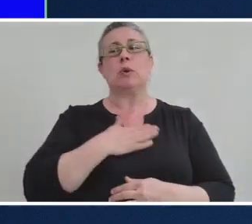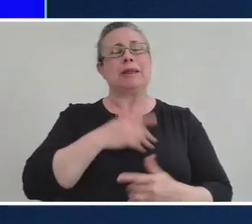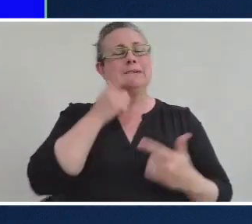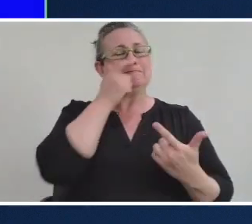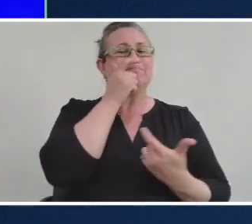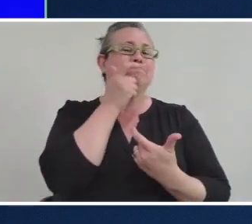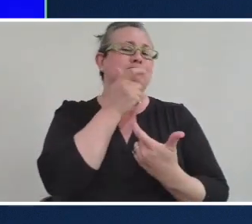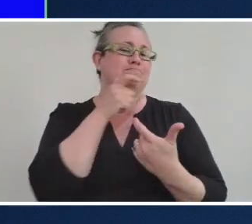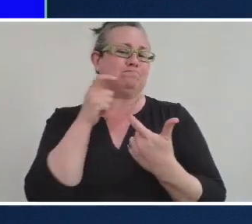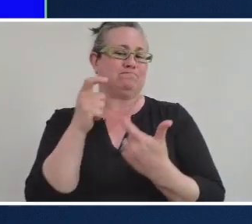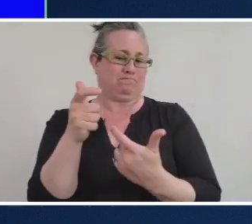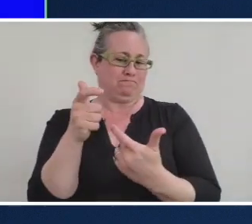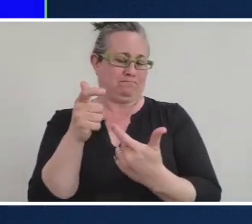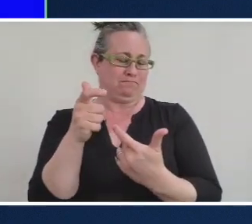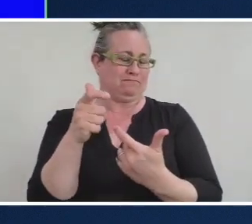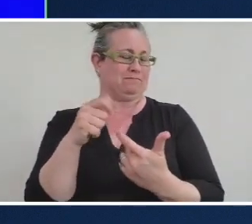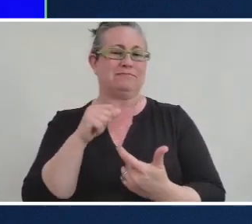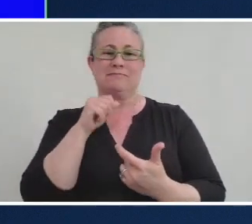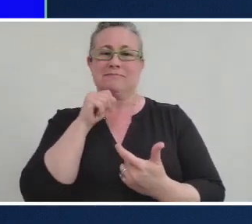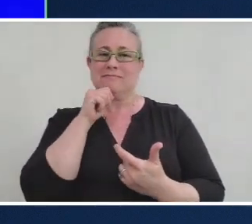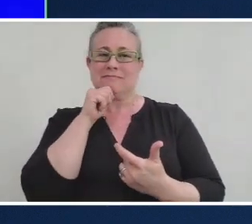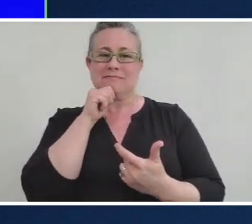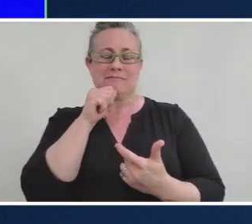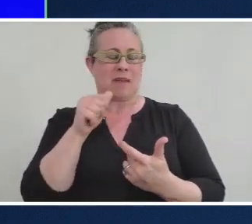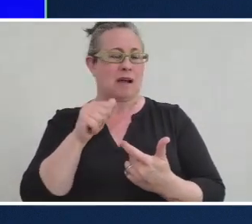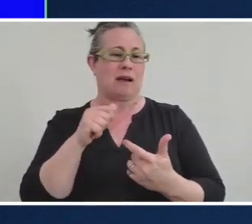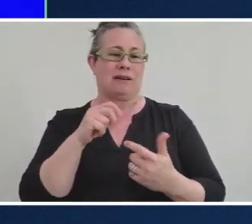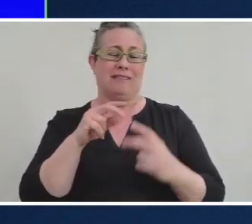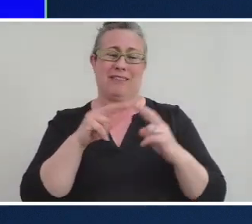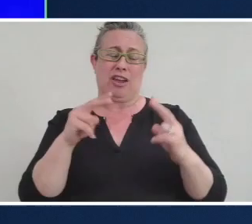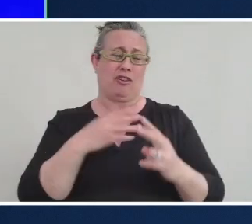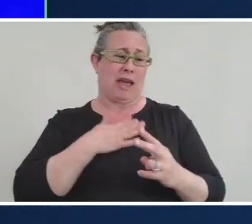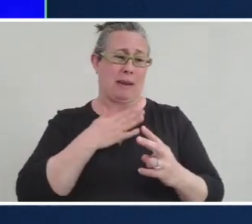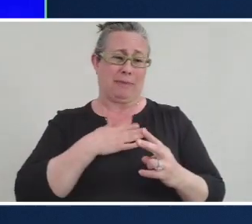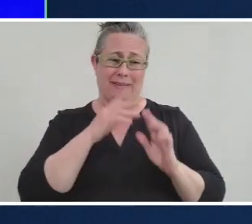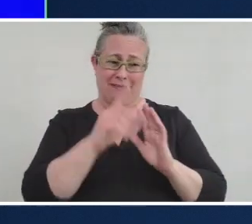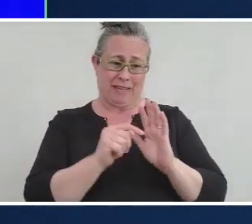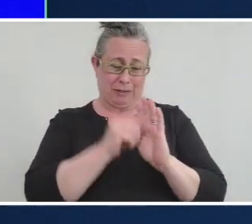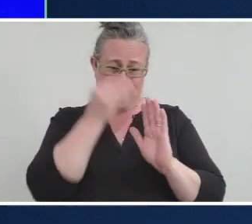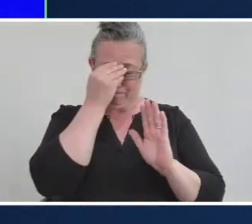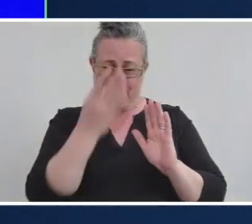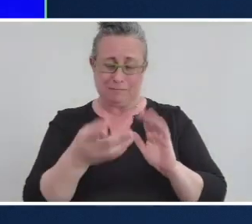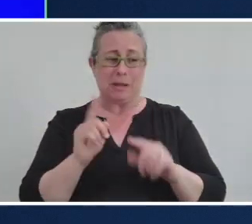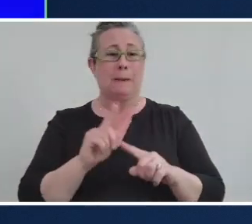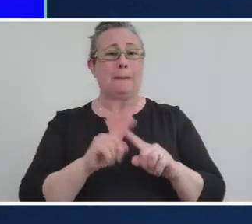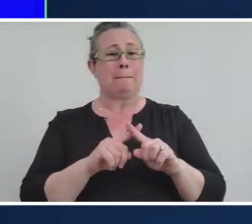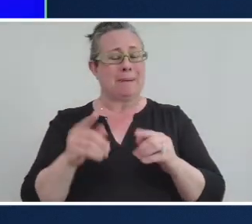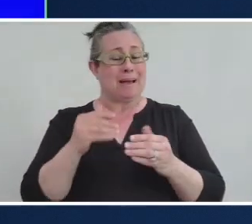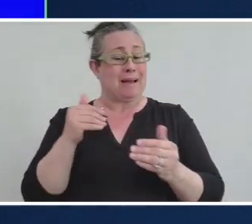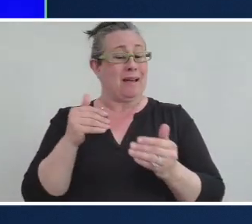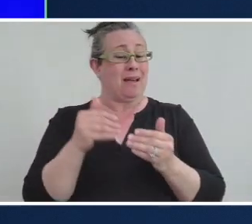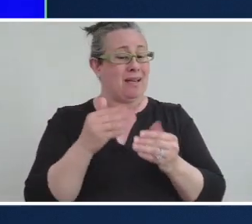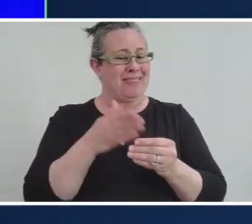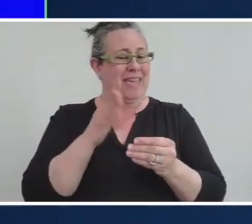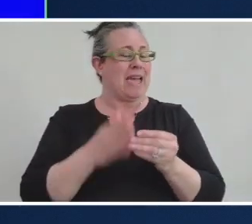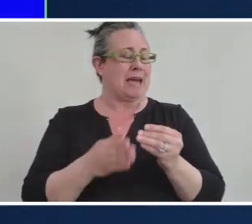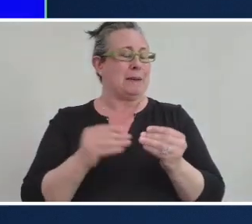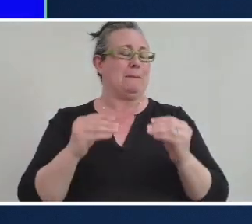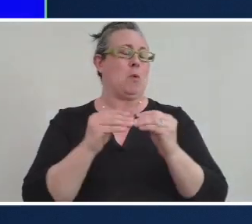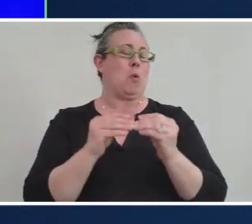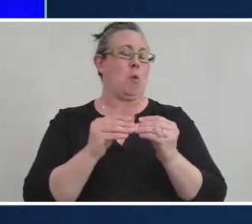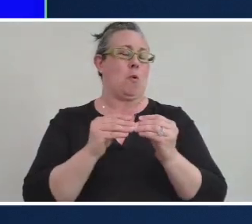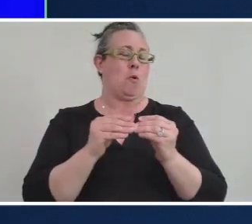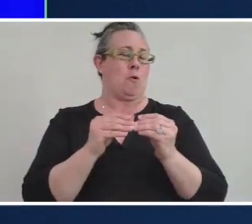this. It's not a very happy video, but it's uplifting towards the end. So with that,